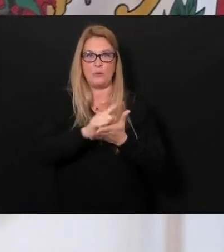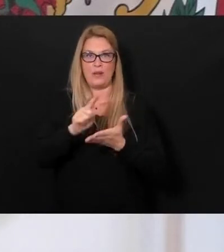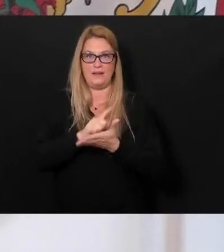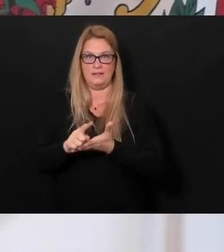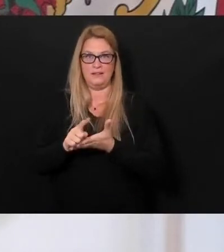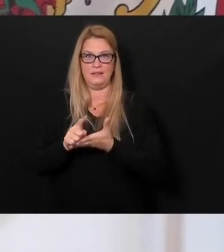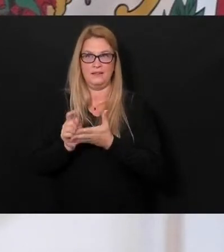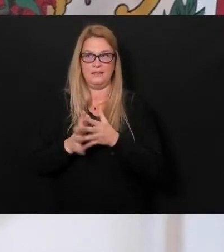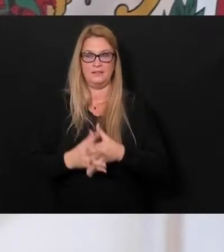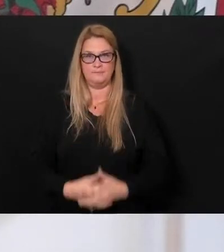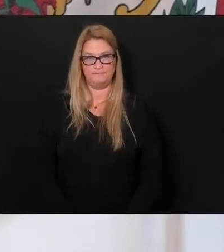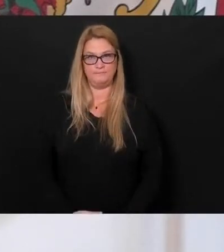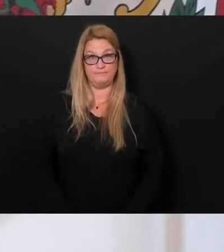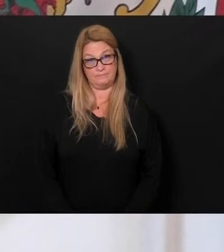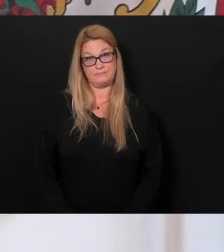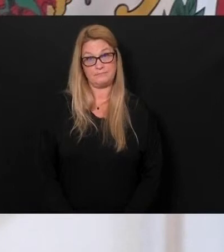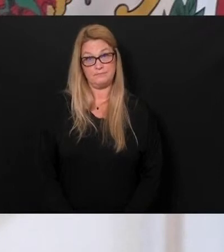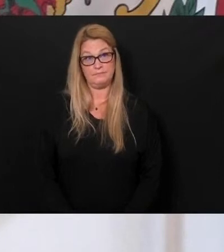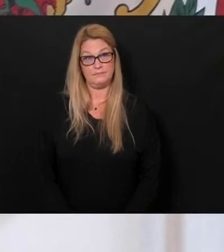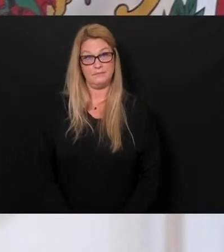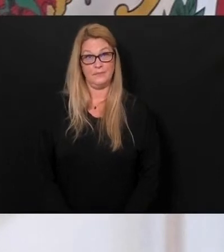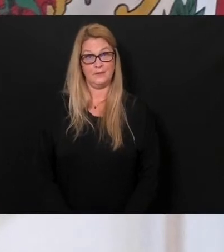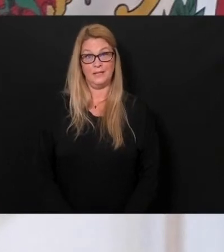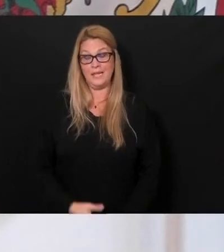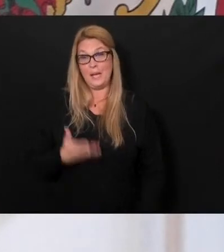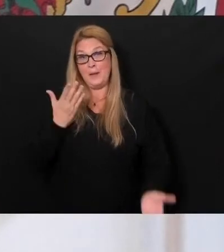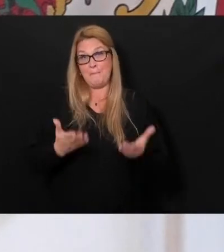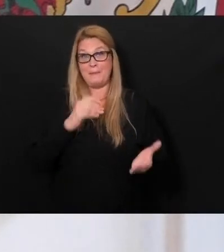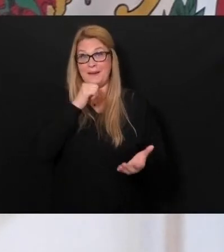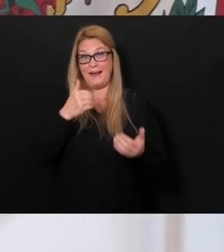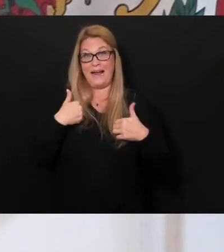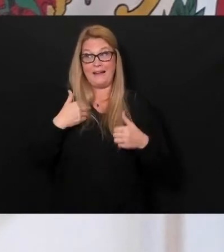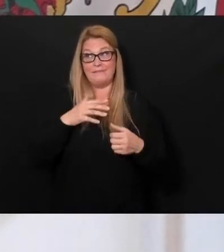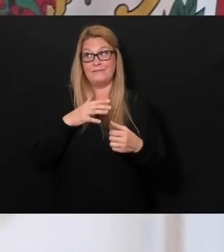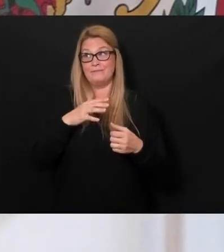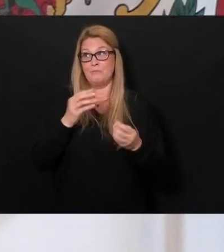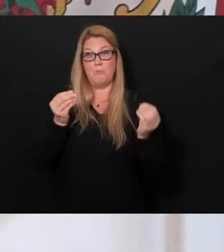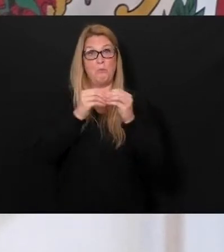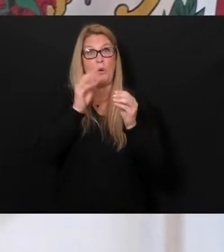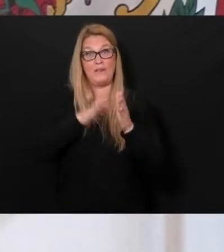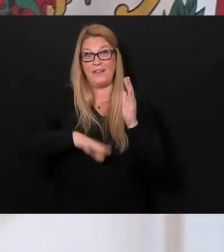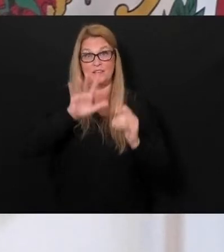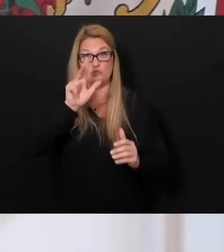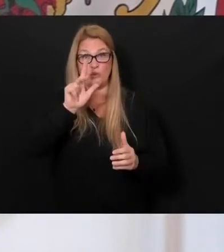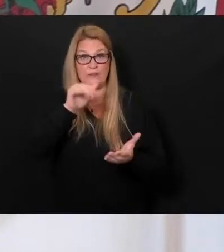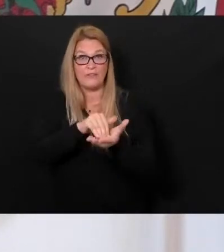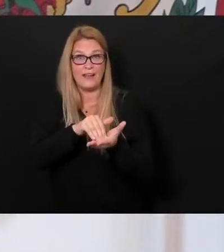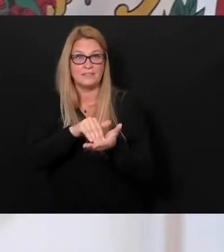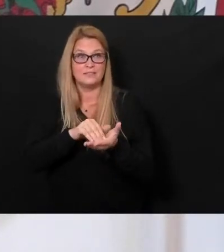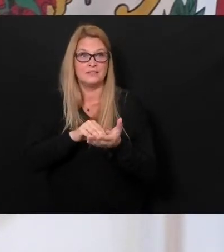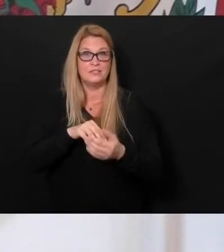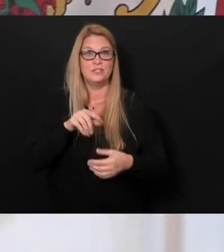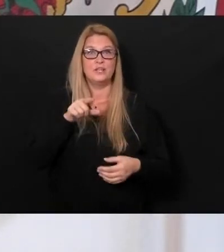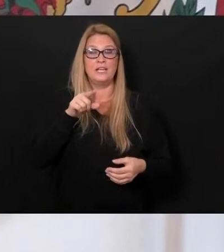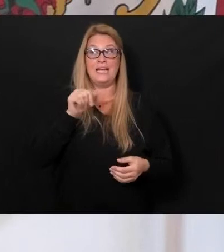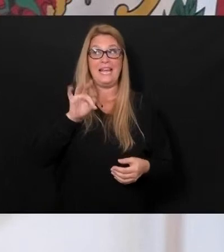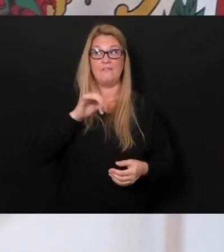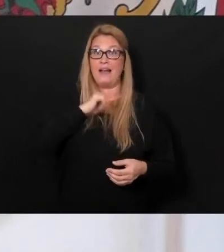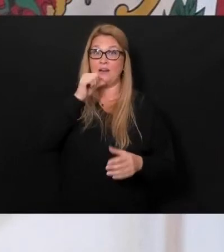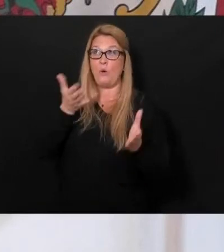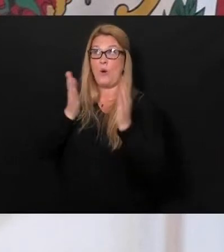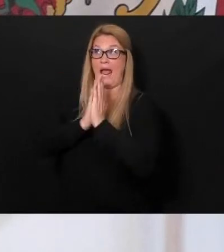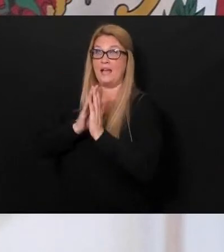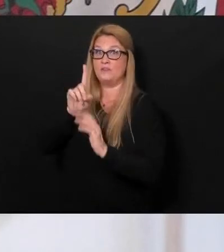honesty, we may not get more than 23, but you'll never get 120,000 if you don't ask for